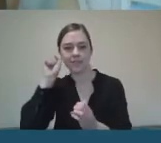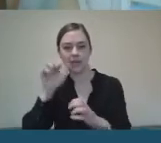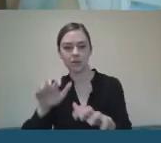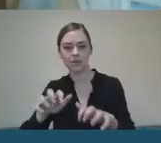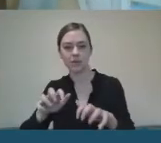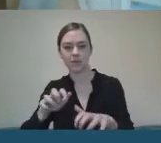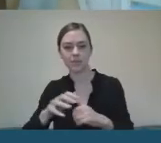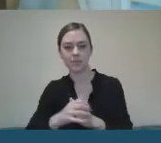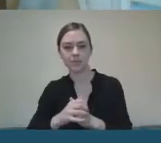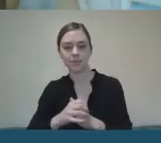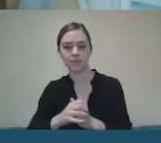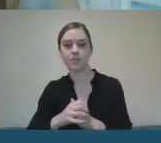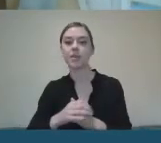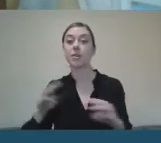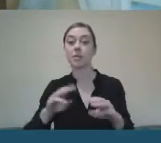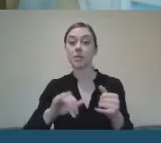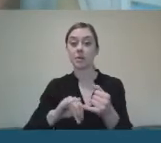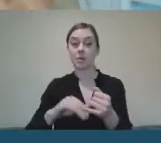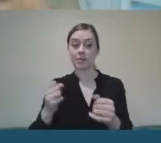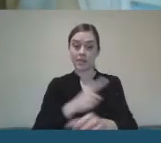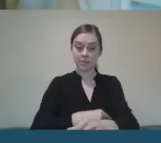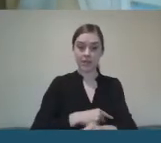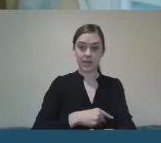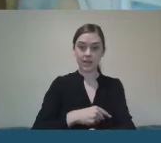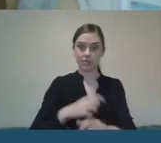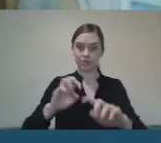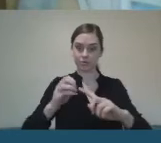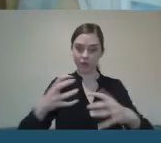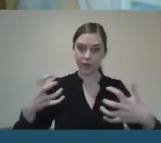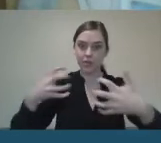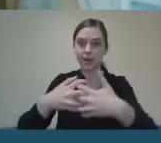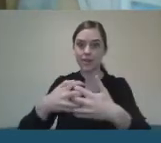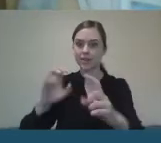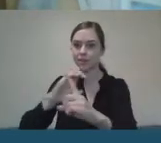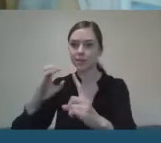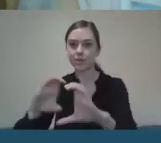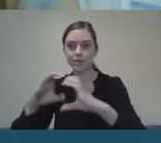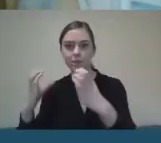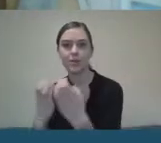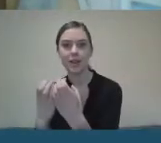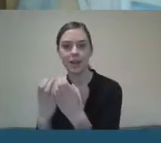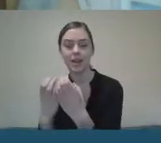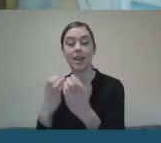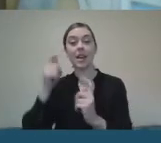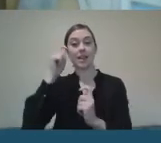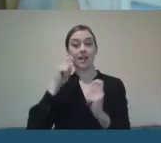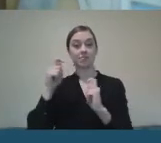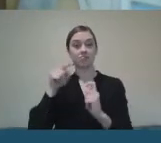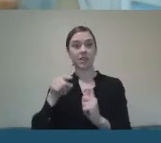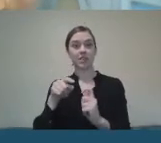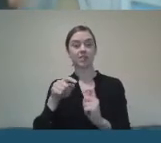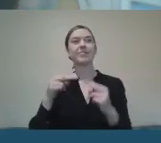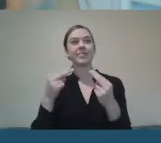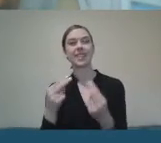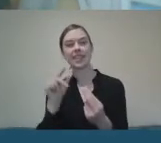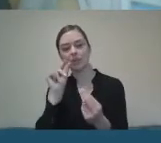people with disability grouped in by themselves, but that they're integrated into the culture. And I think that will require a little bit more of an